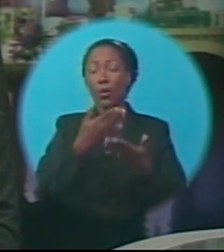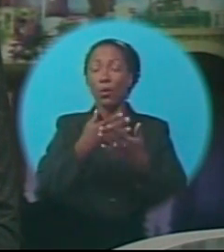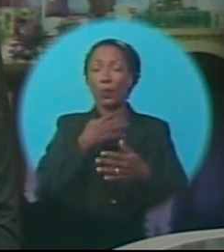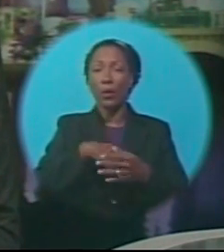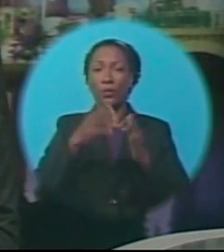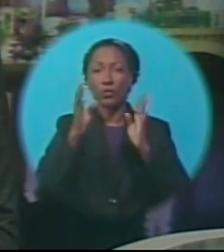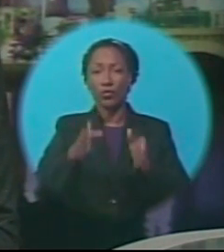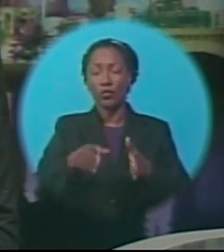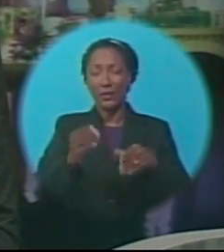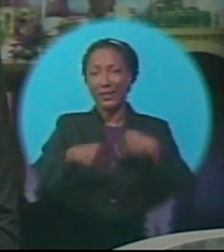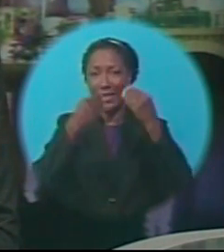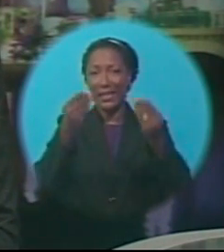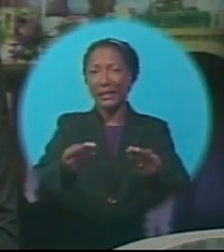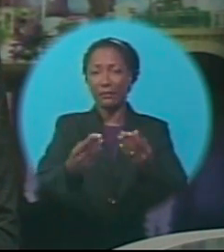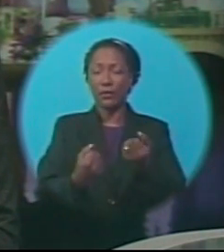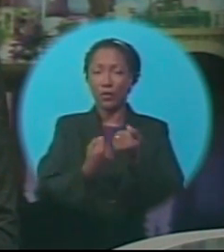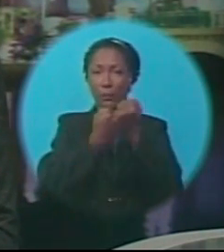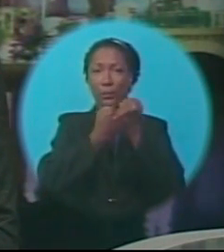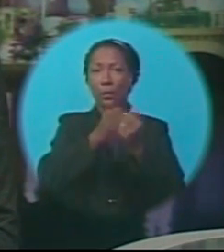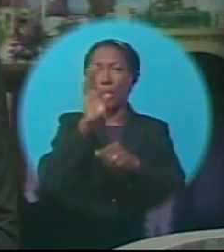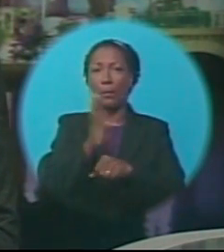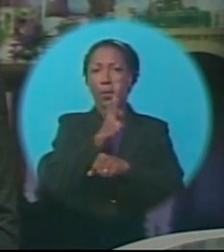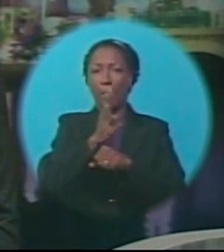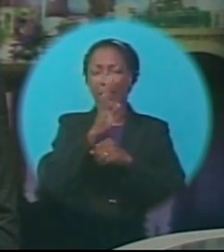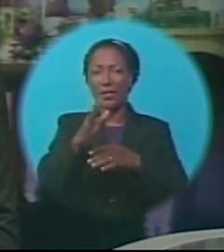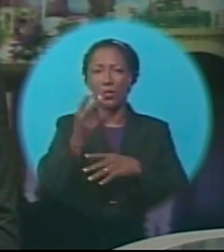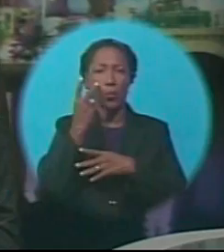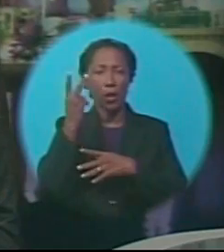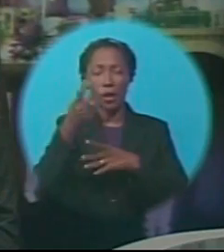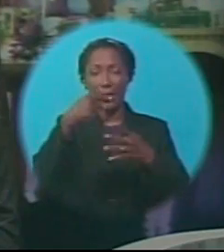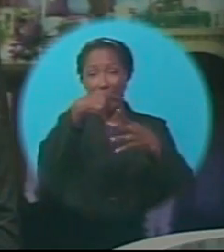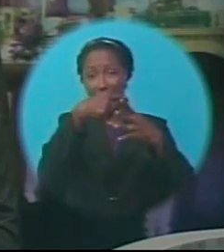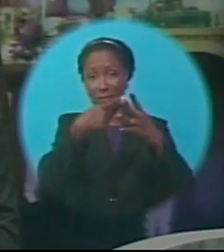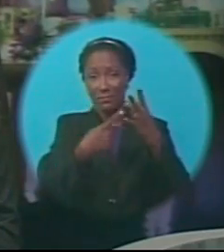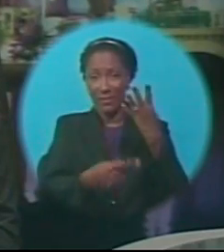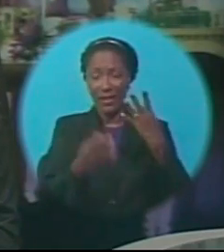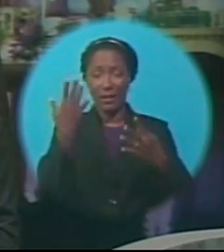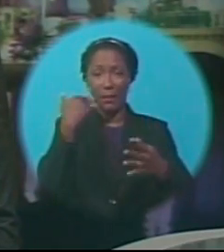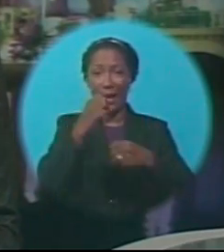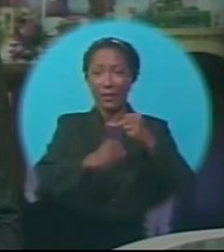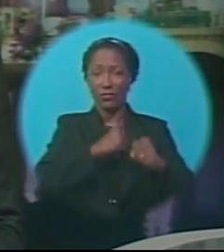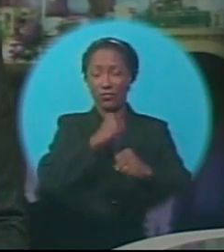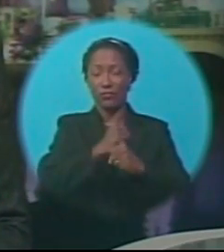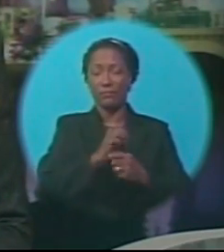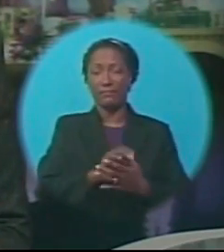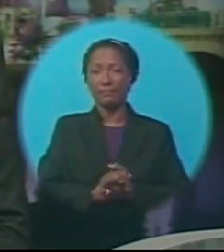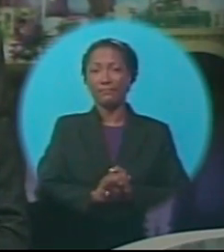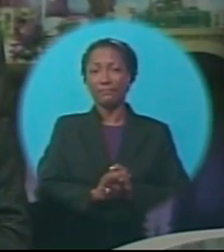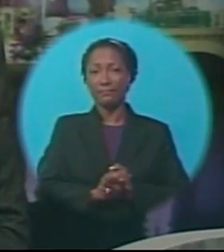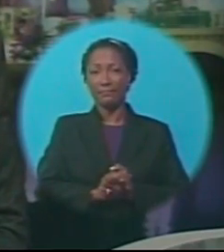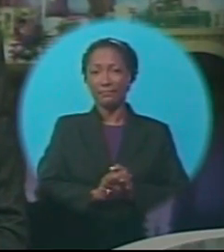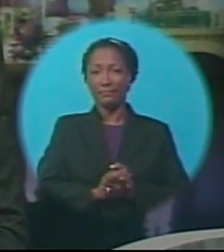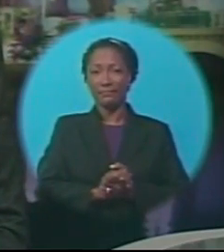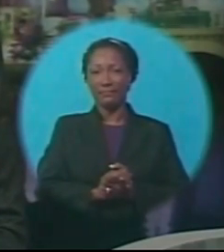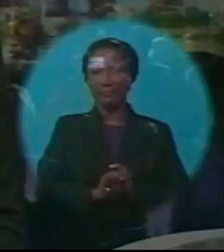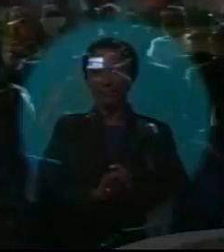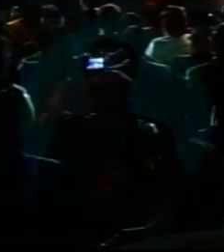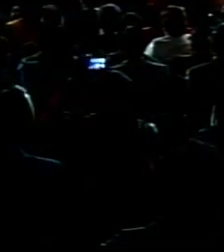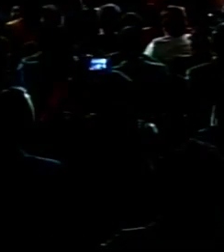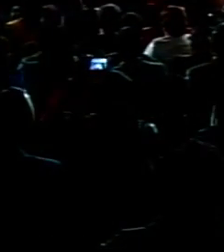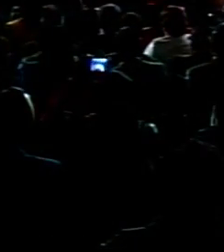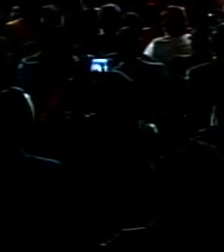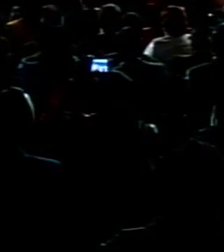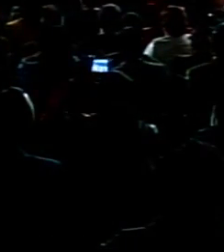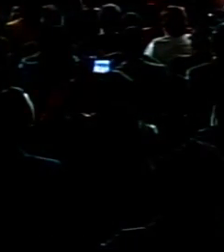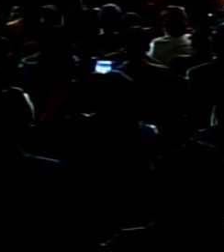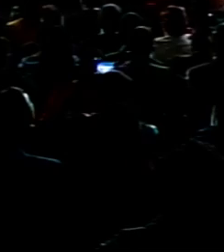look at who some of the contributors have been over the years. Kent Jerson tells us more. On the opening day